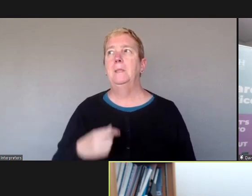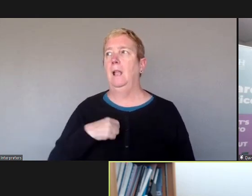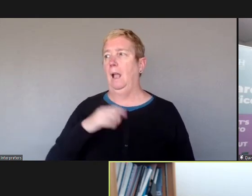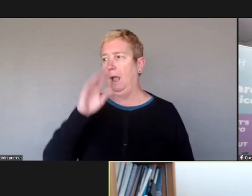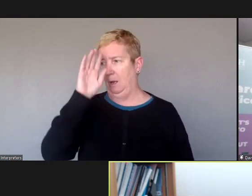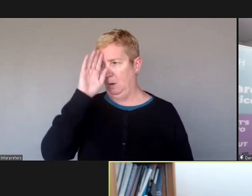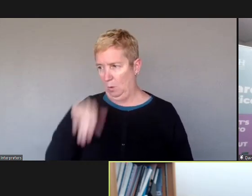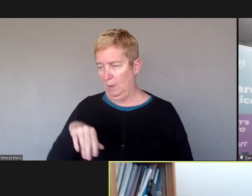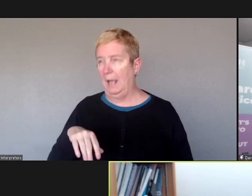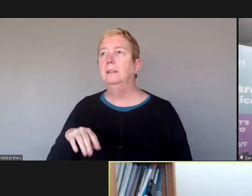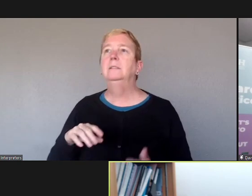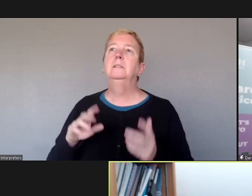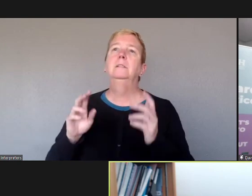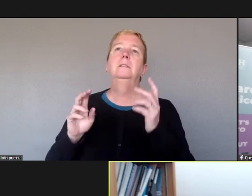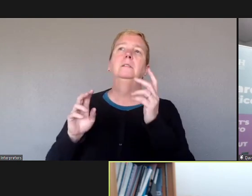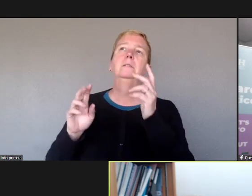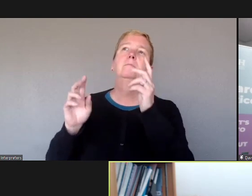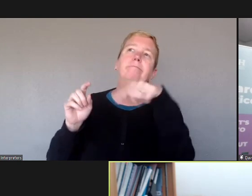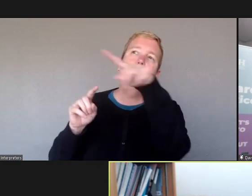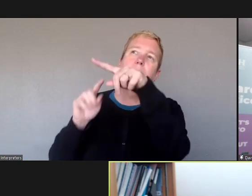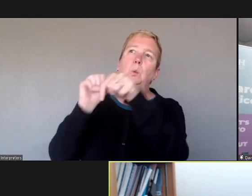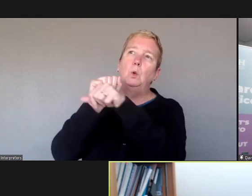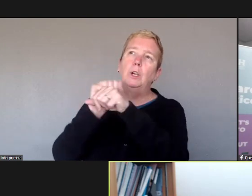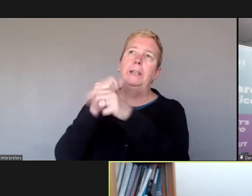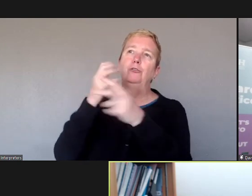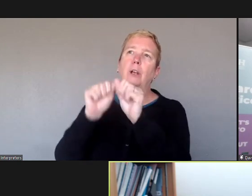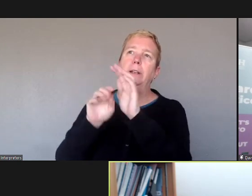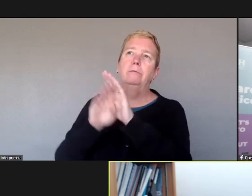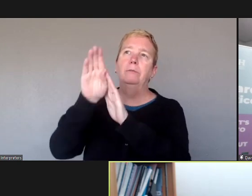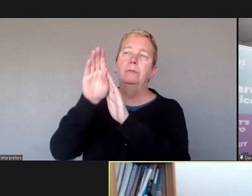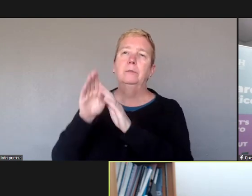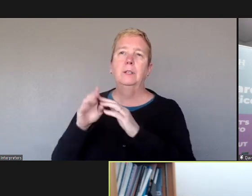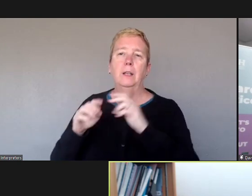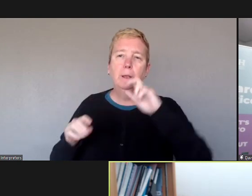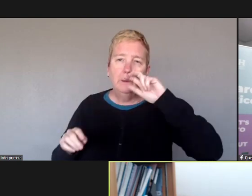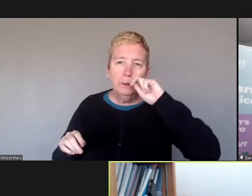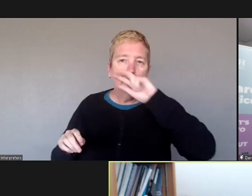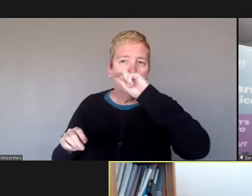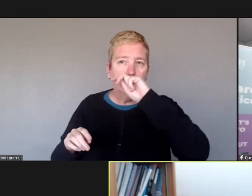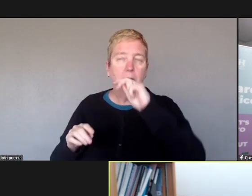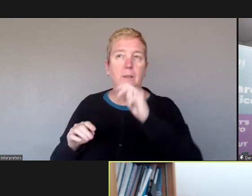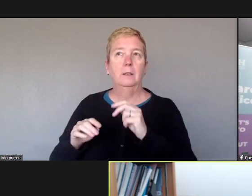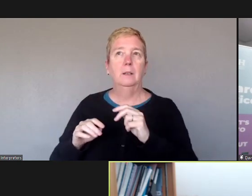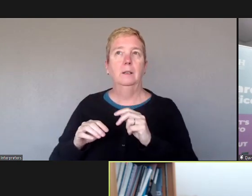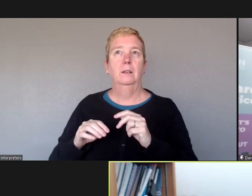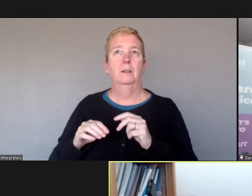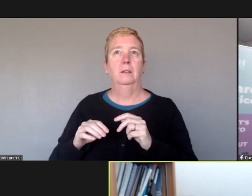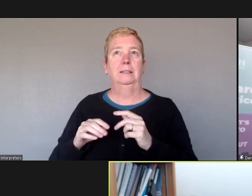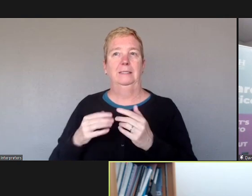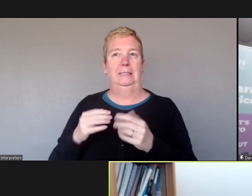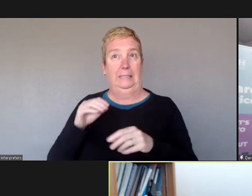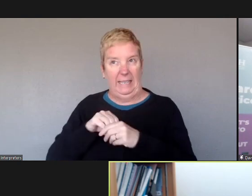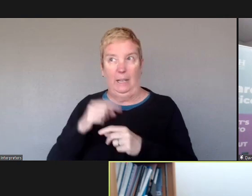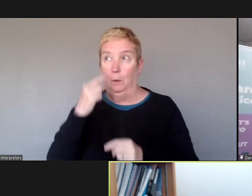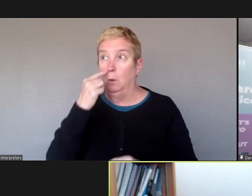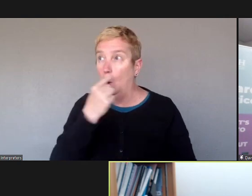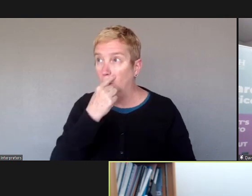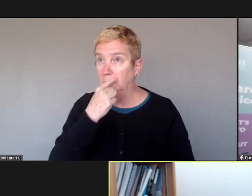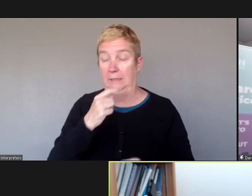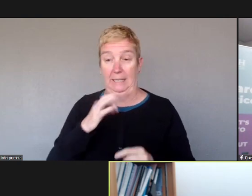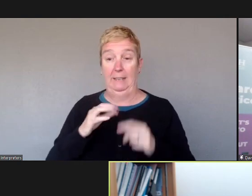an intranasal vaccination as something right at the mucosa that might be more effective at preventing